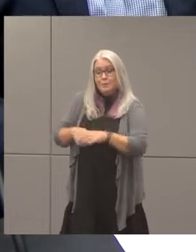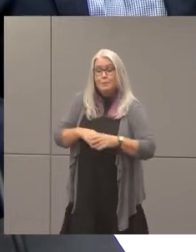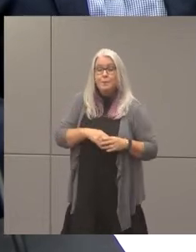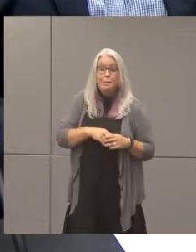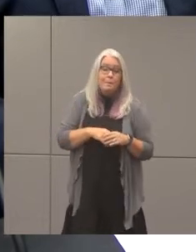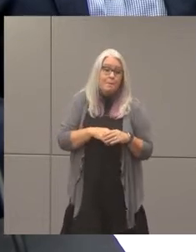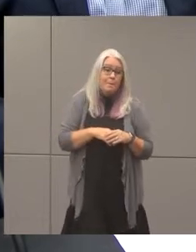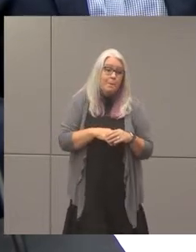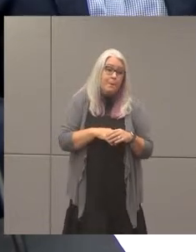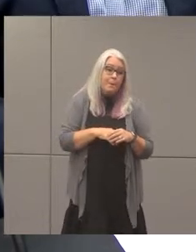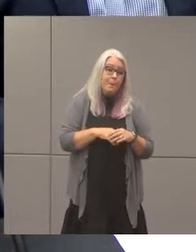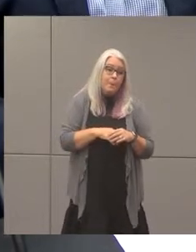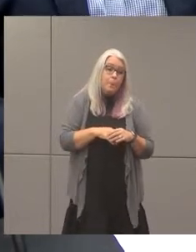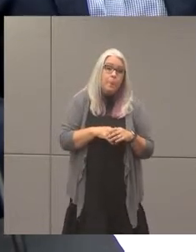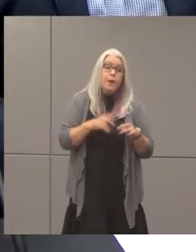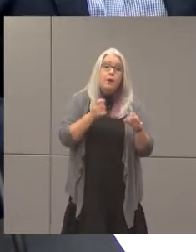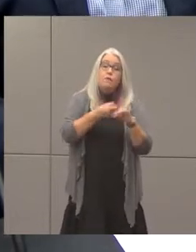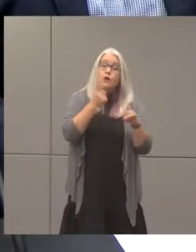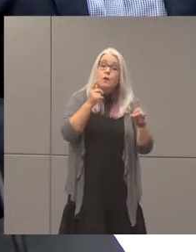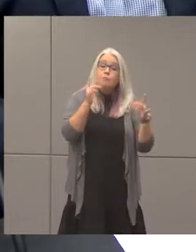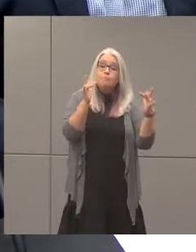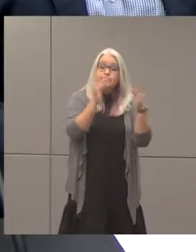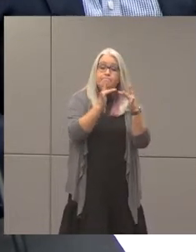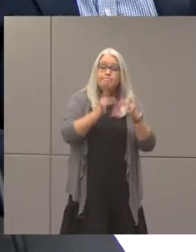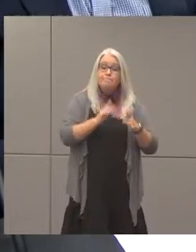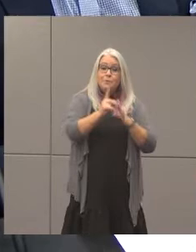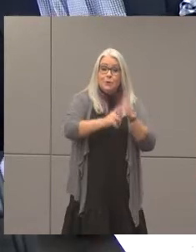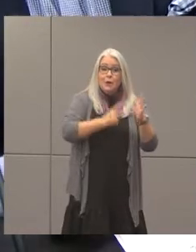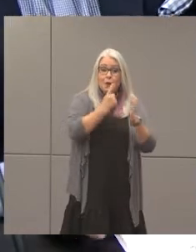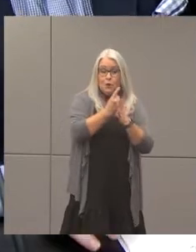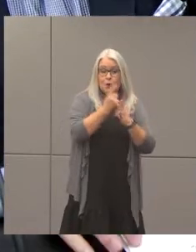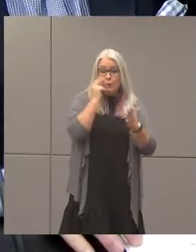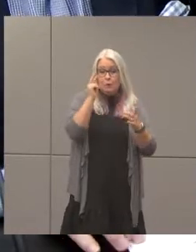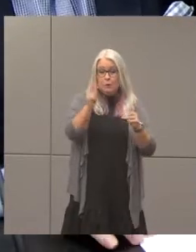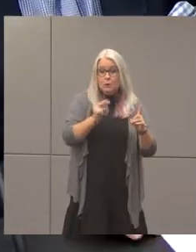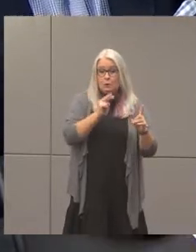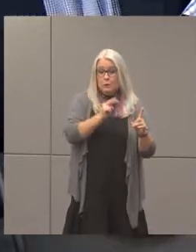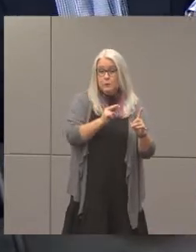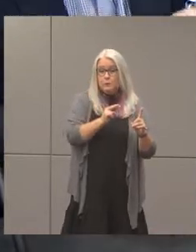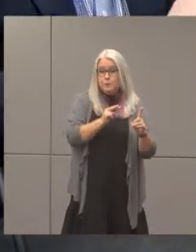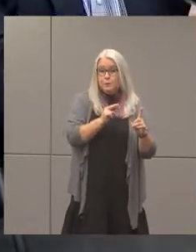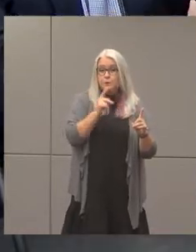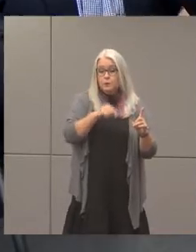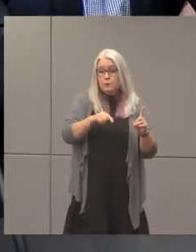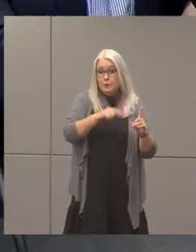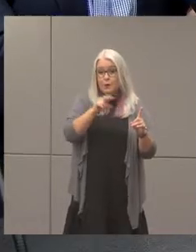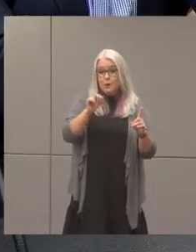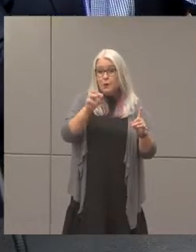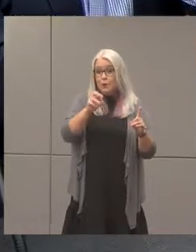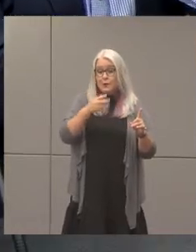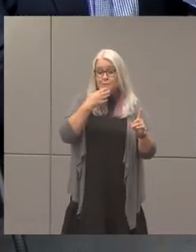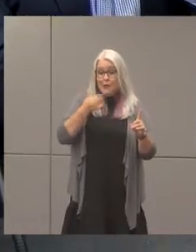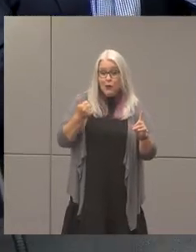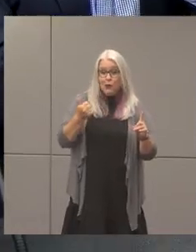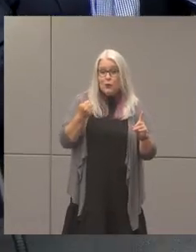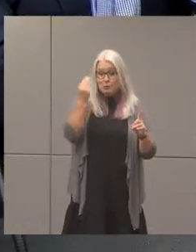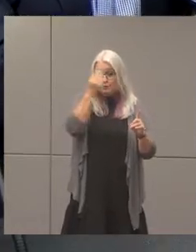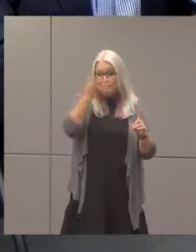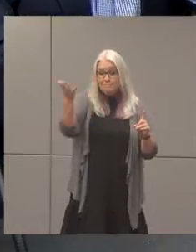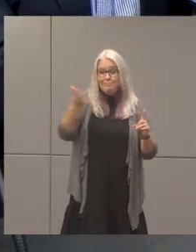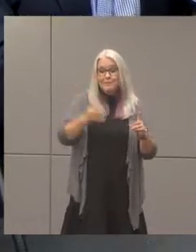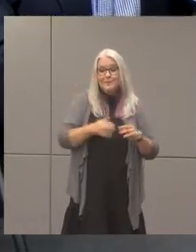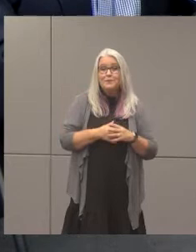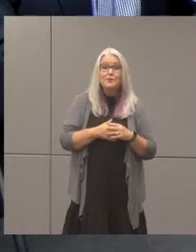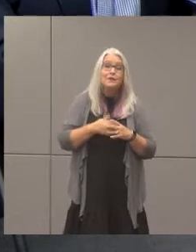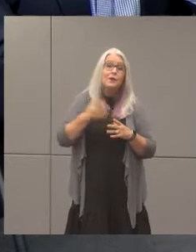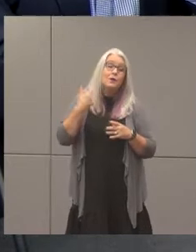From a contact hour standpoint, the news is even better.